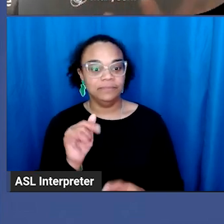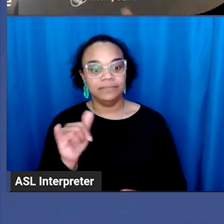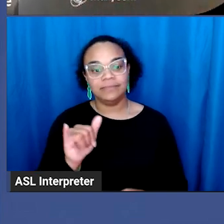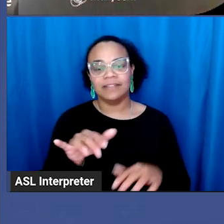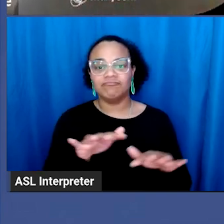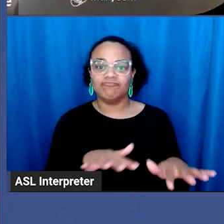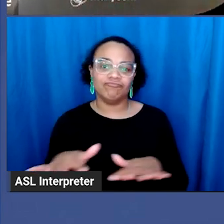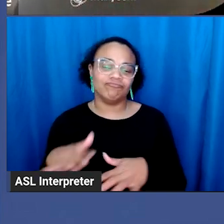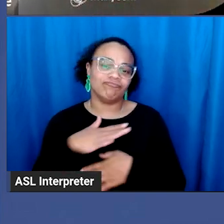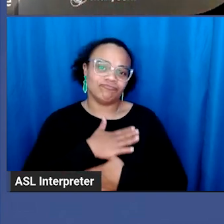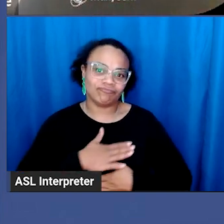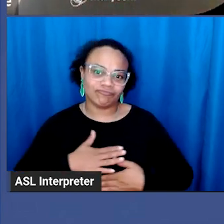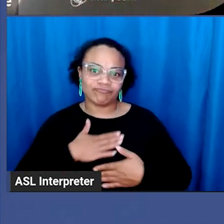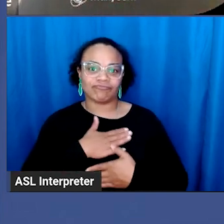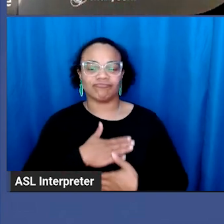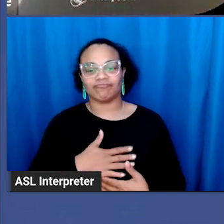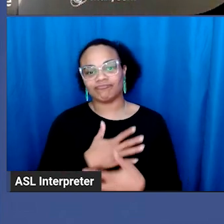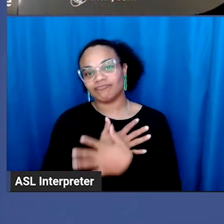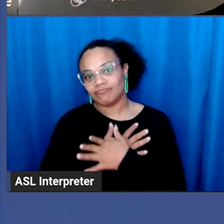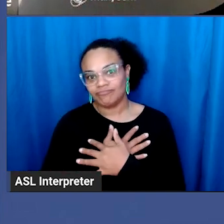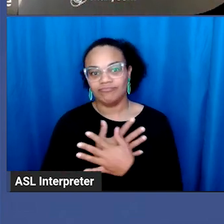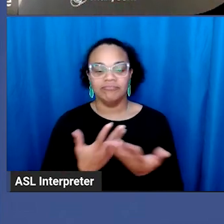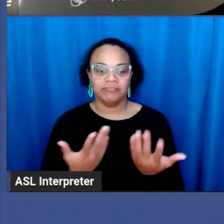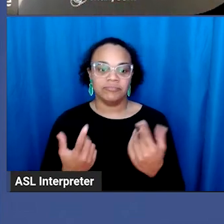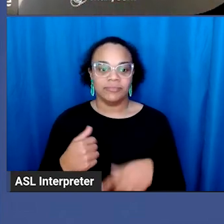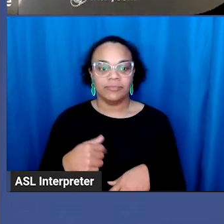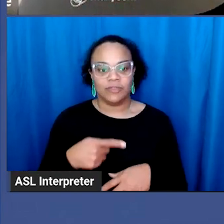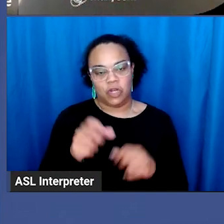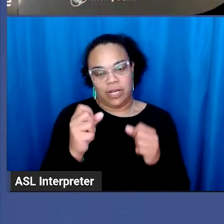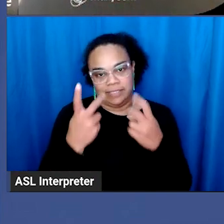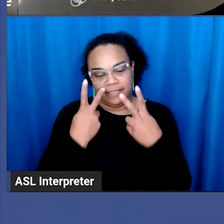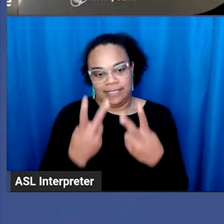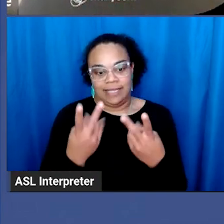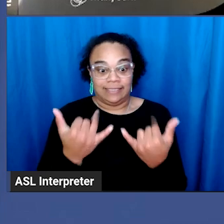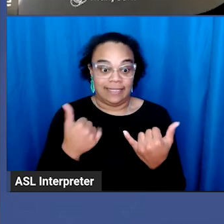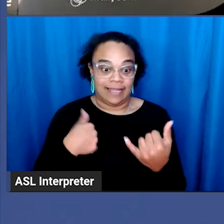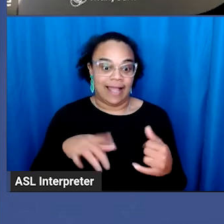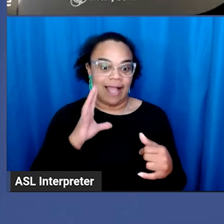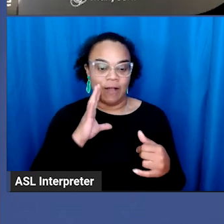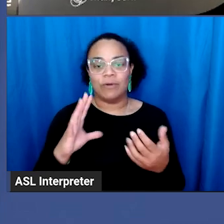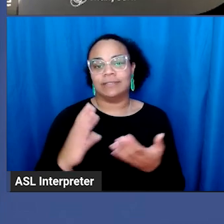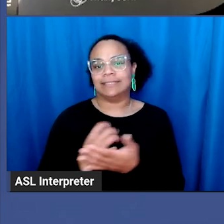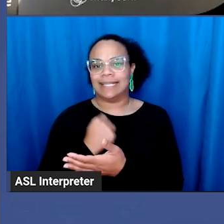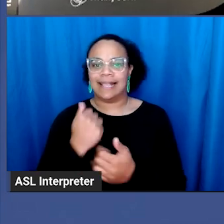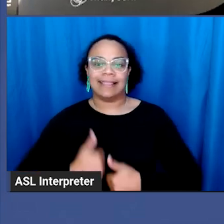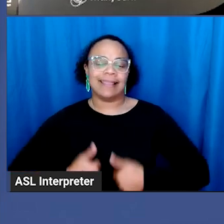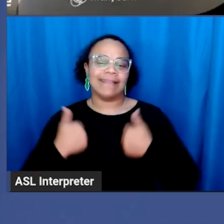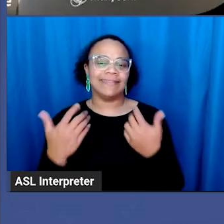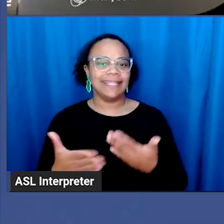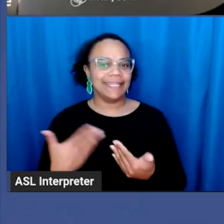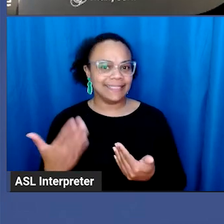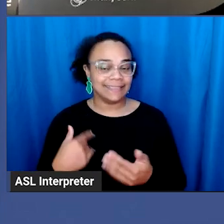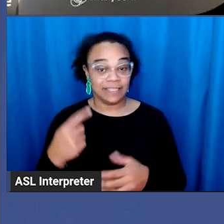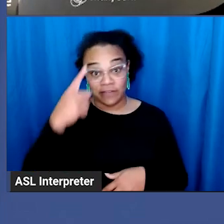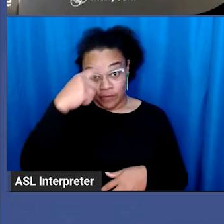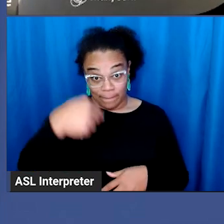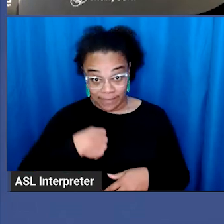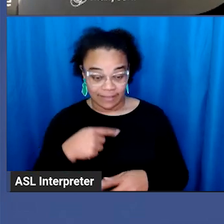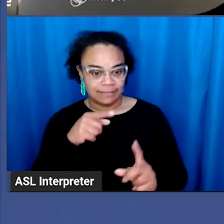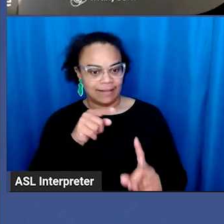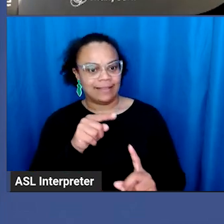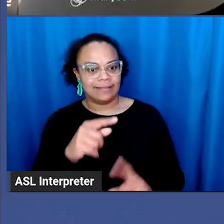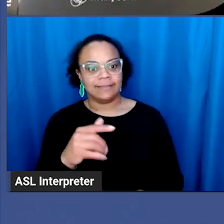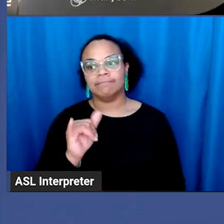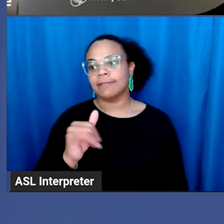leisure piece, I would say. As you can see today, I will take life easy, and it's for me a reminder